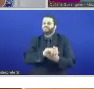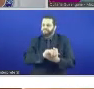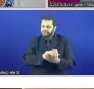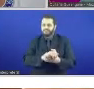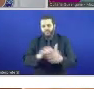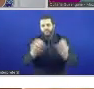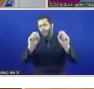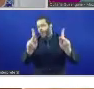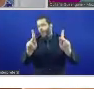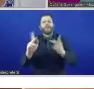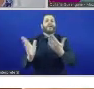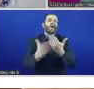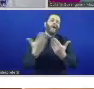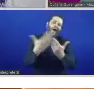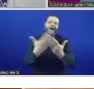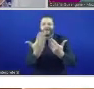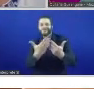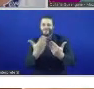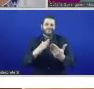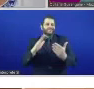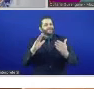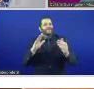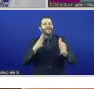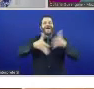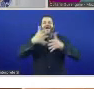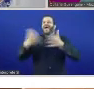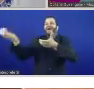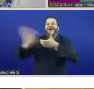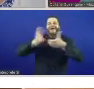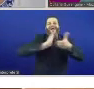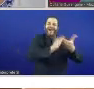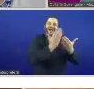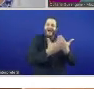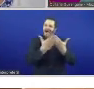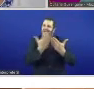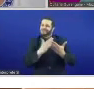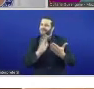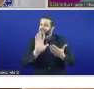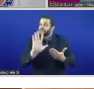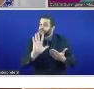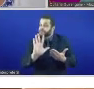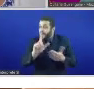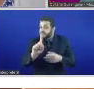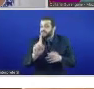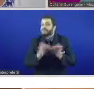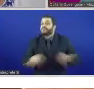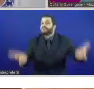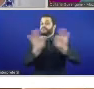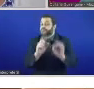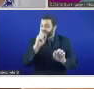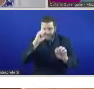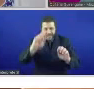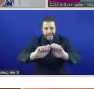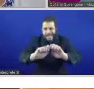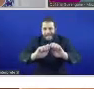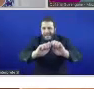be highlighted because we are on the same path and we need to work together to ensure gender equality. It is not easy. It